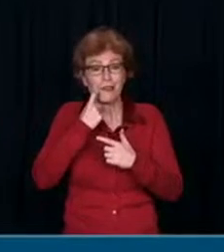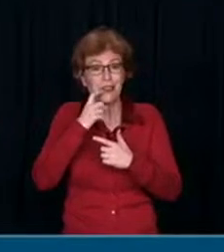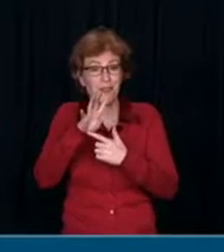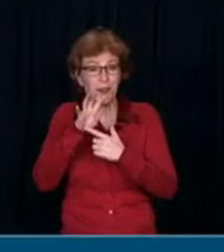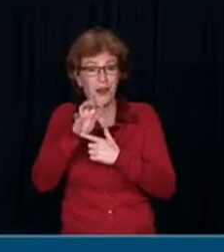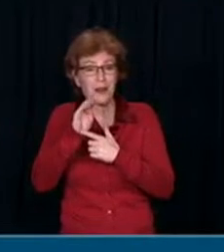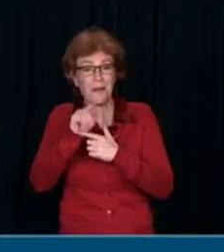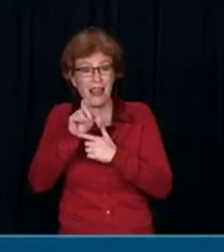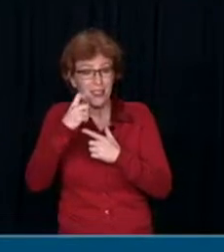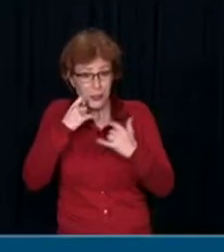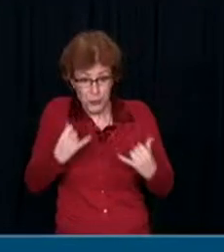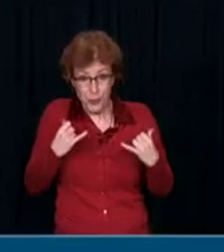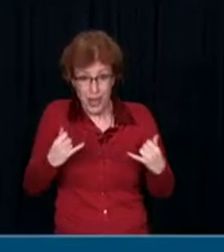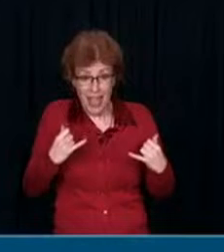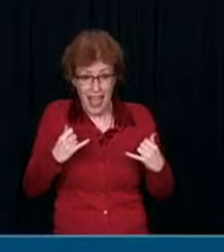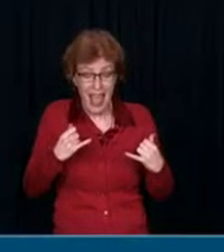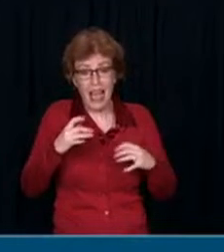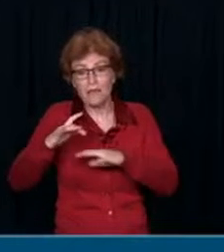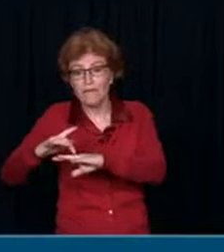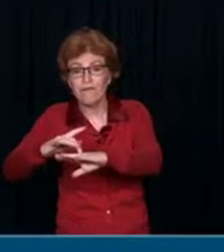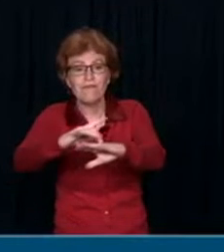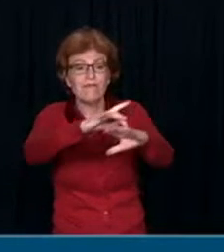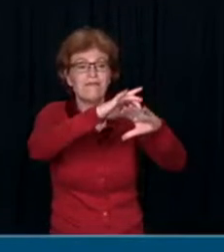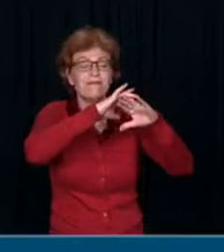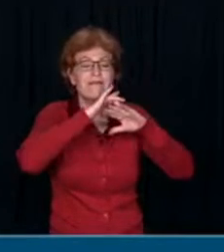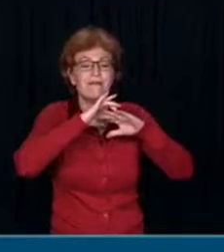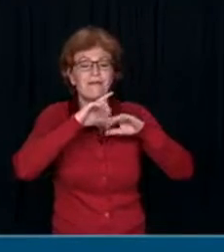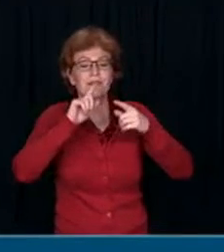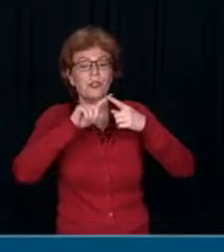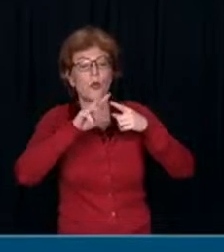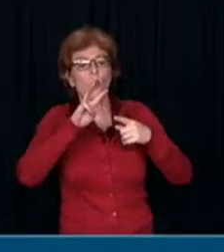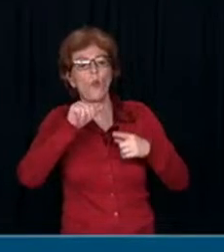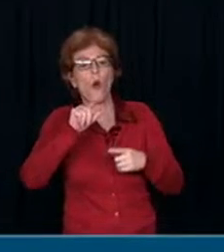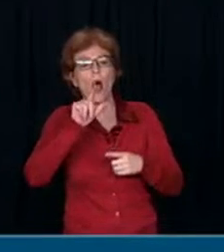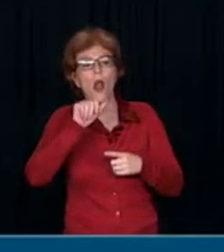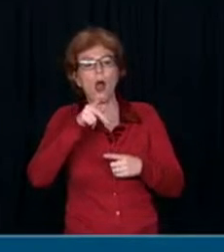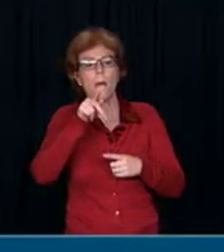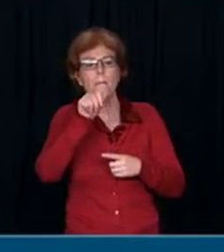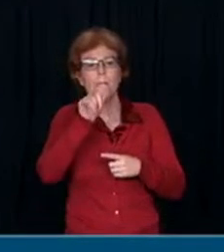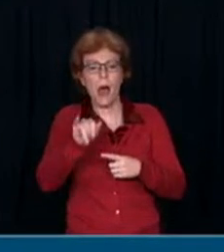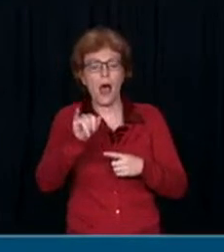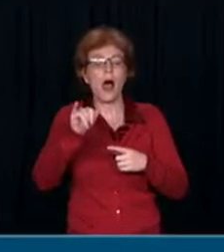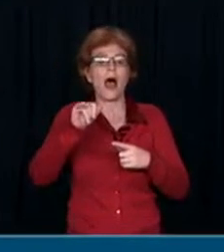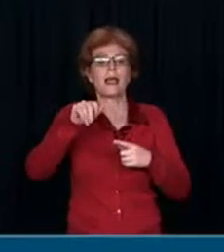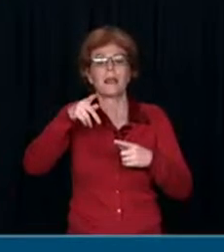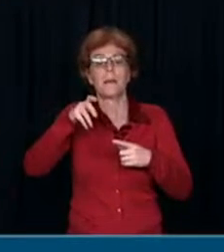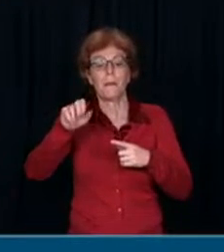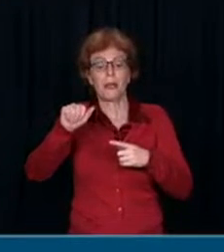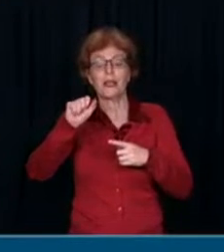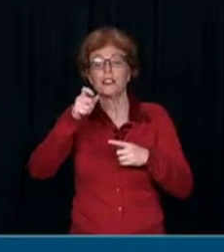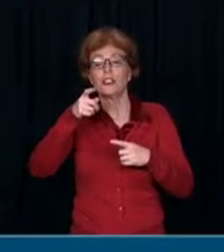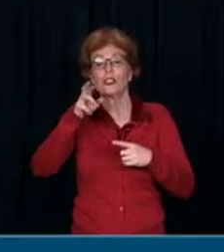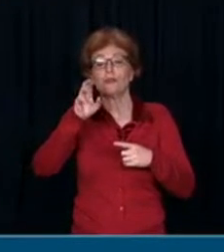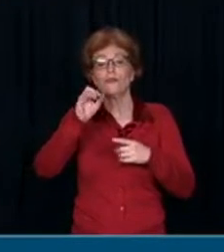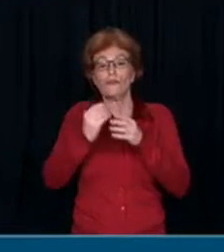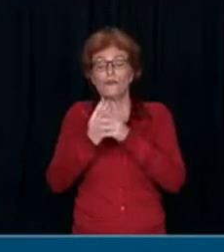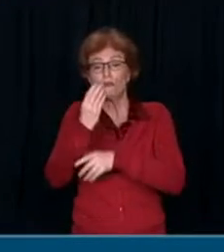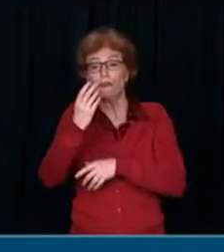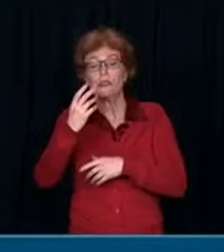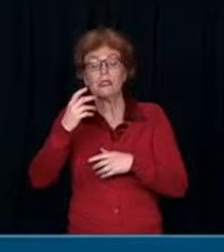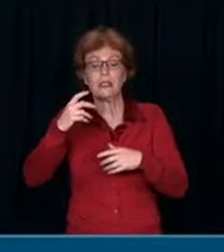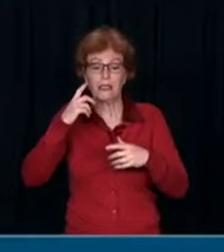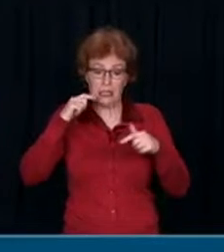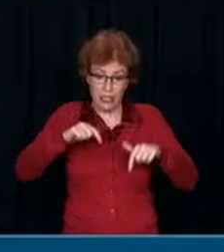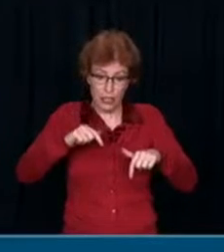miles just today, going all the way to the Wallapai Nation in Peach Springs and to come here. And it's a